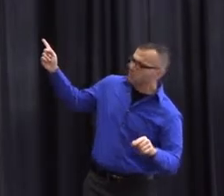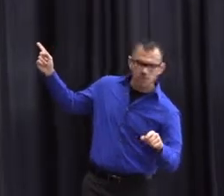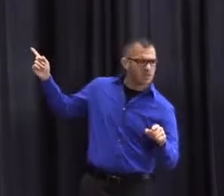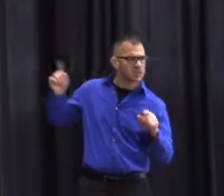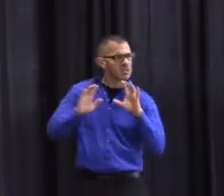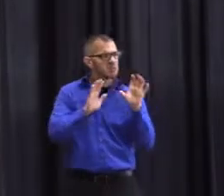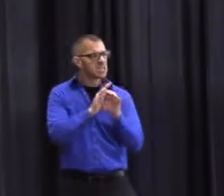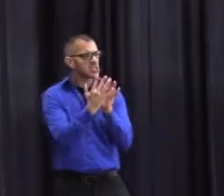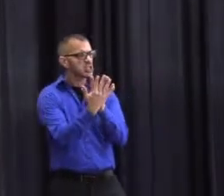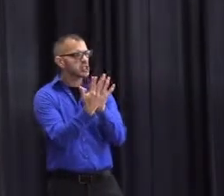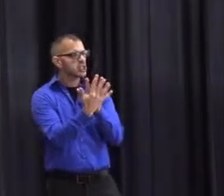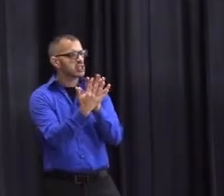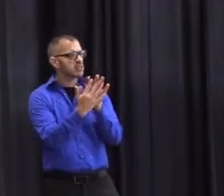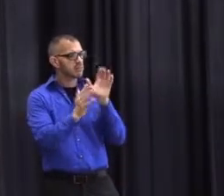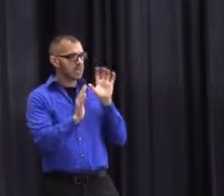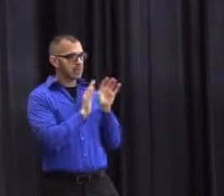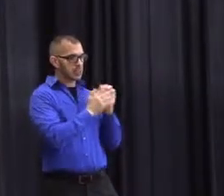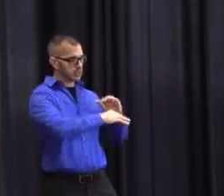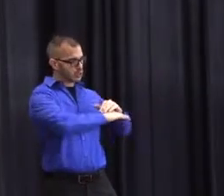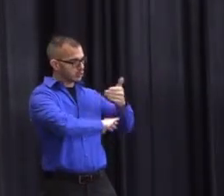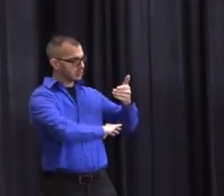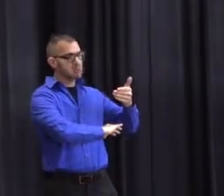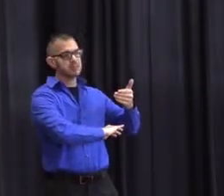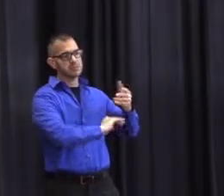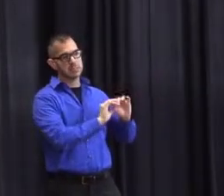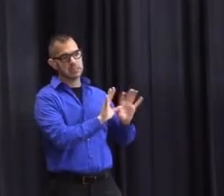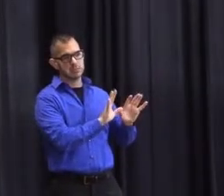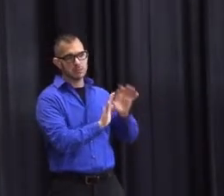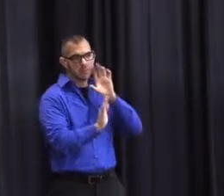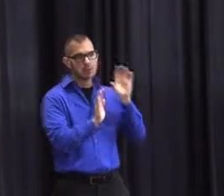picture was a lot clearer on my computer.